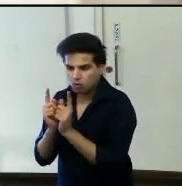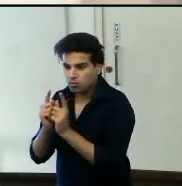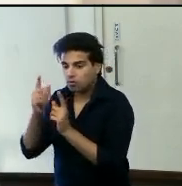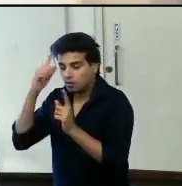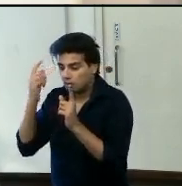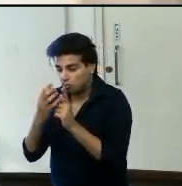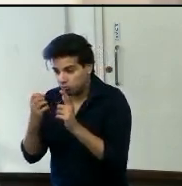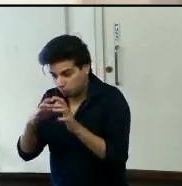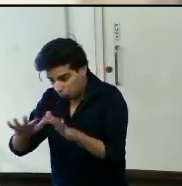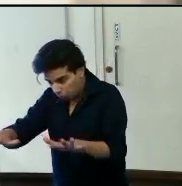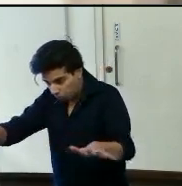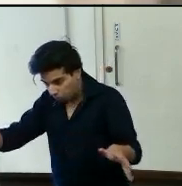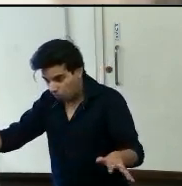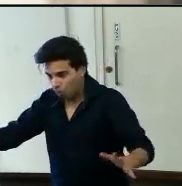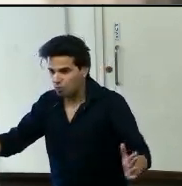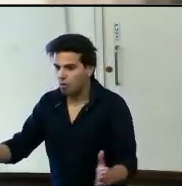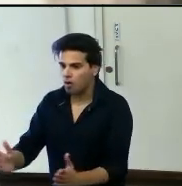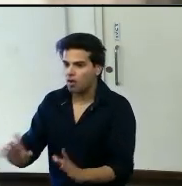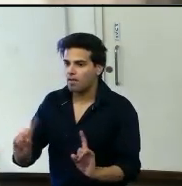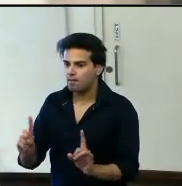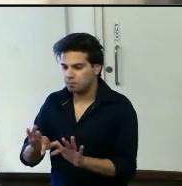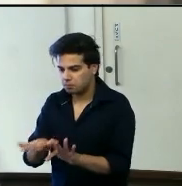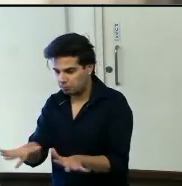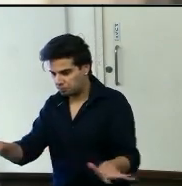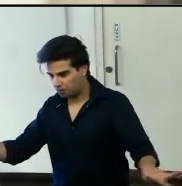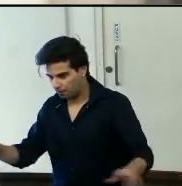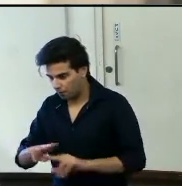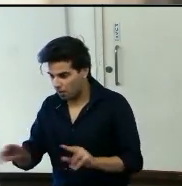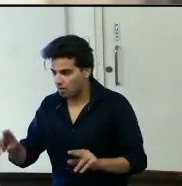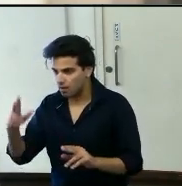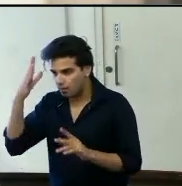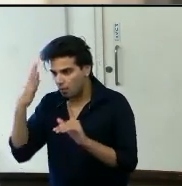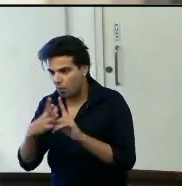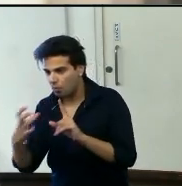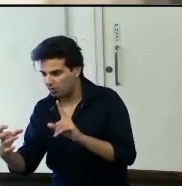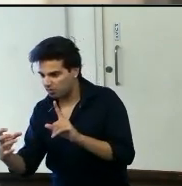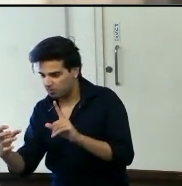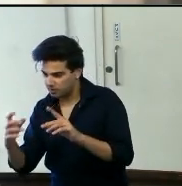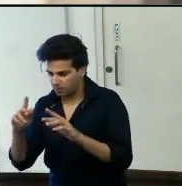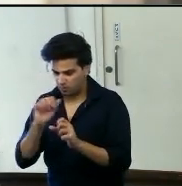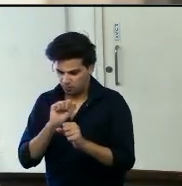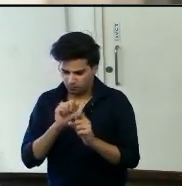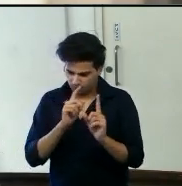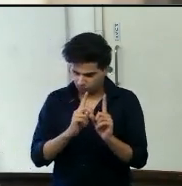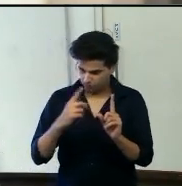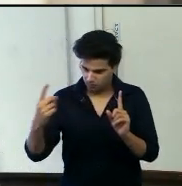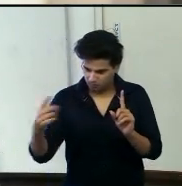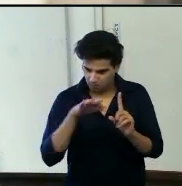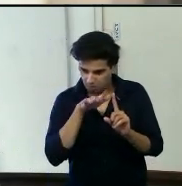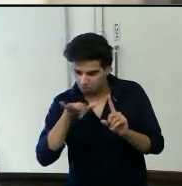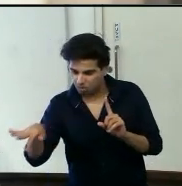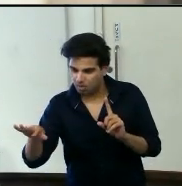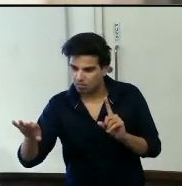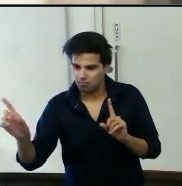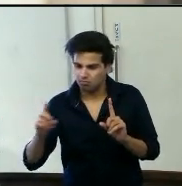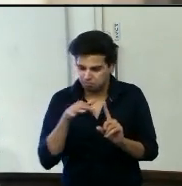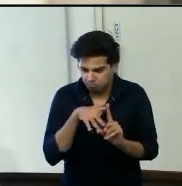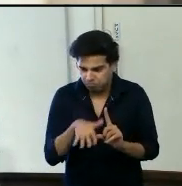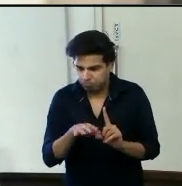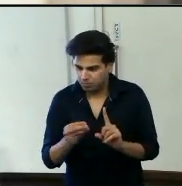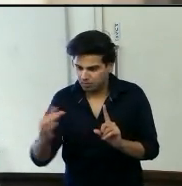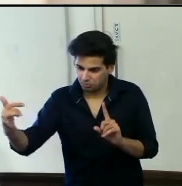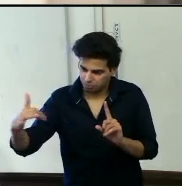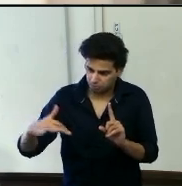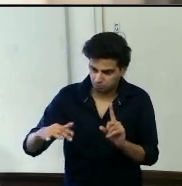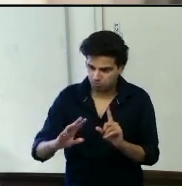should spread. Those, like the shadow, one work should not disturb the other shadow. All those were included in the discussion